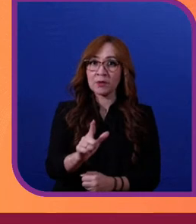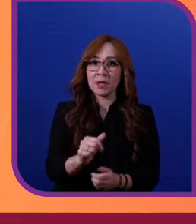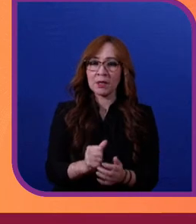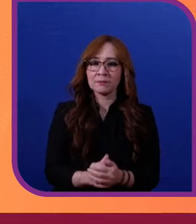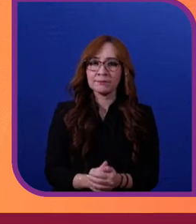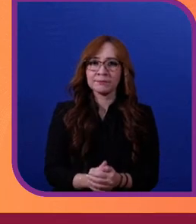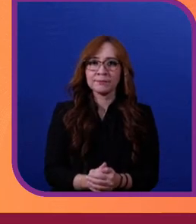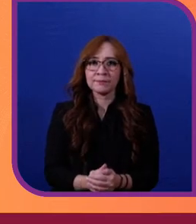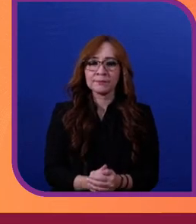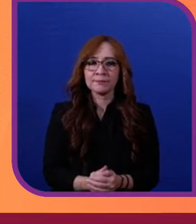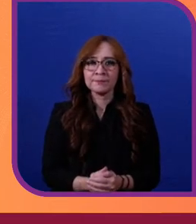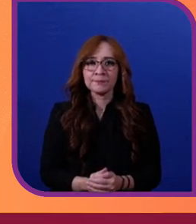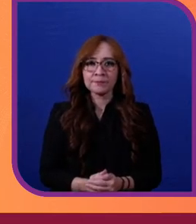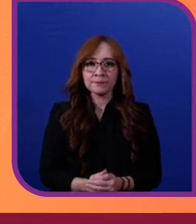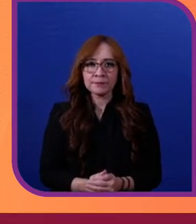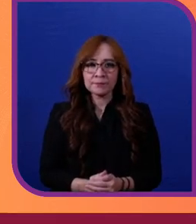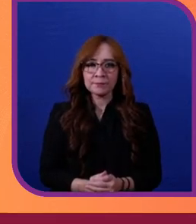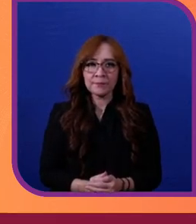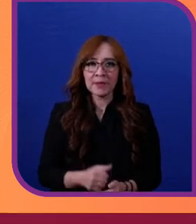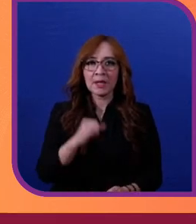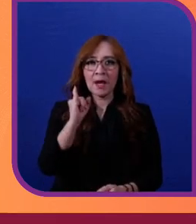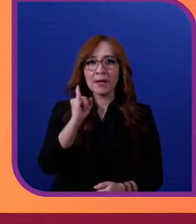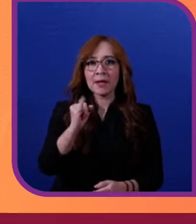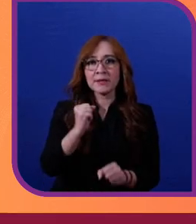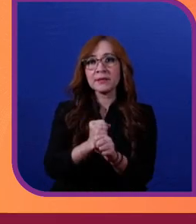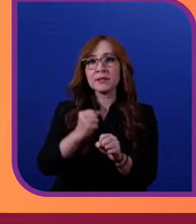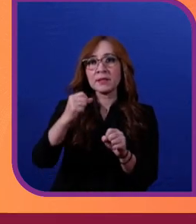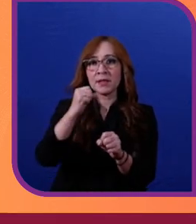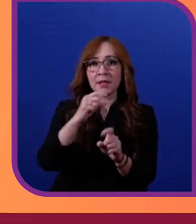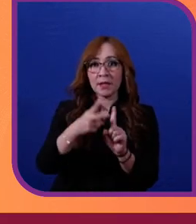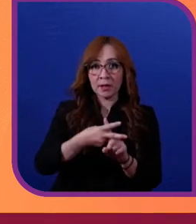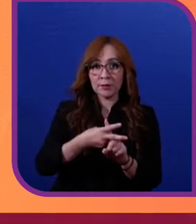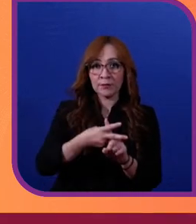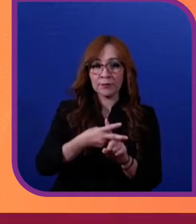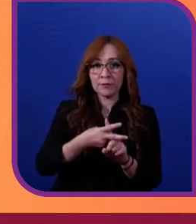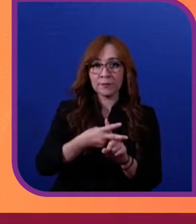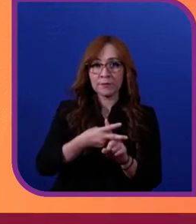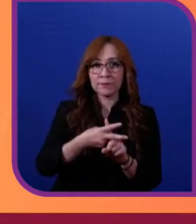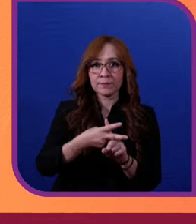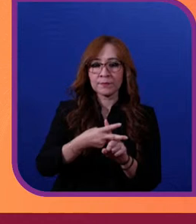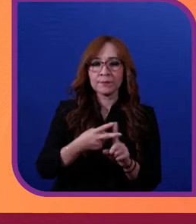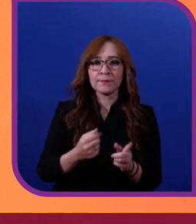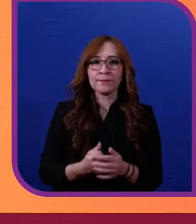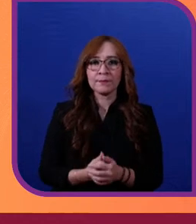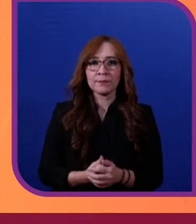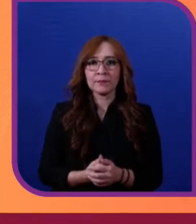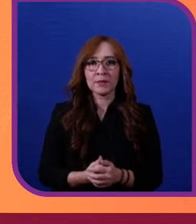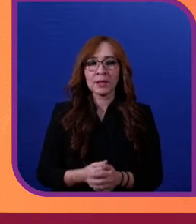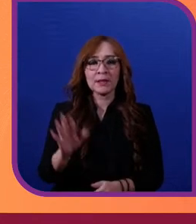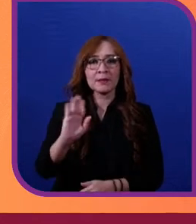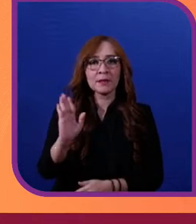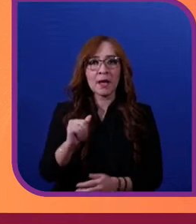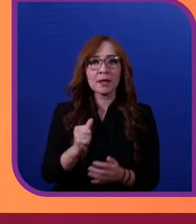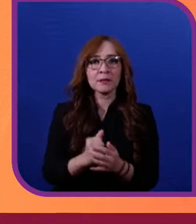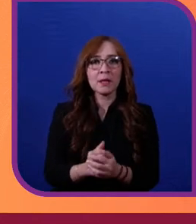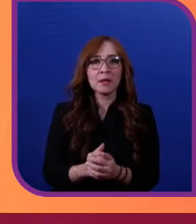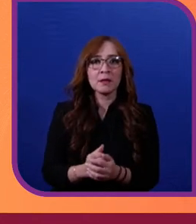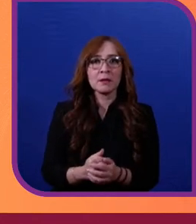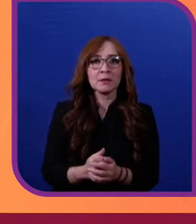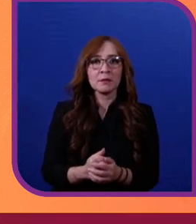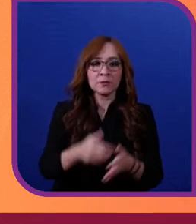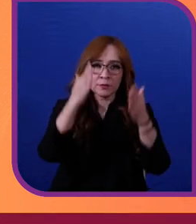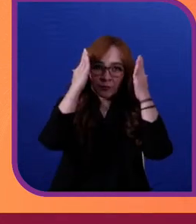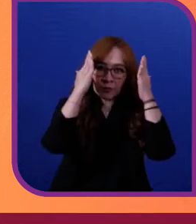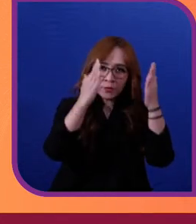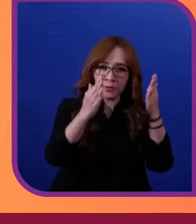ini giveaway not only just a controlling about PSG for now only because I have